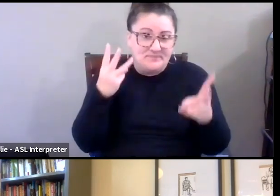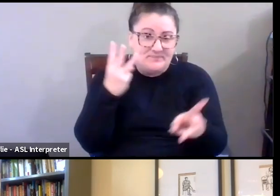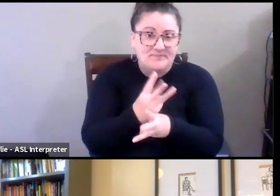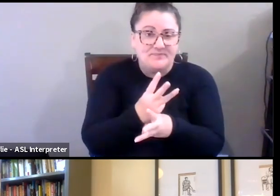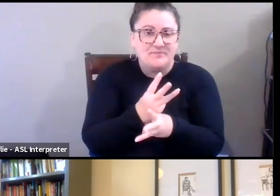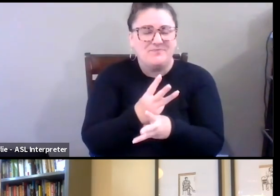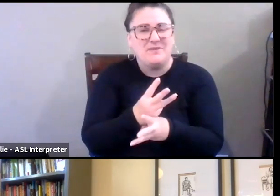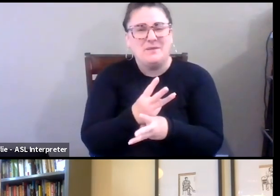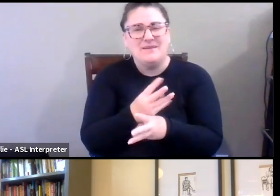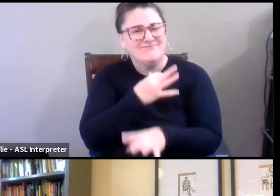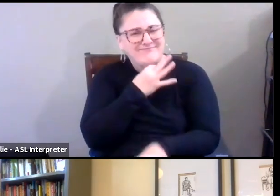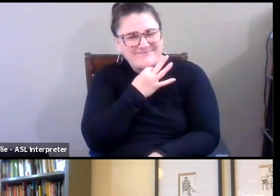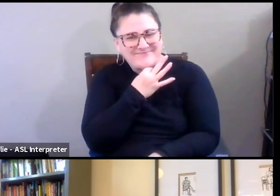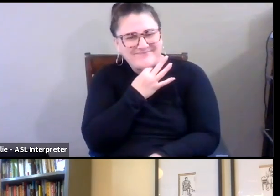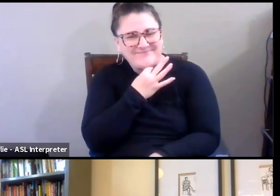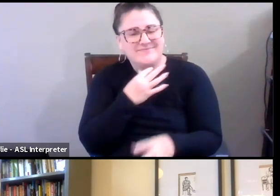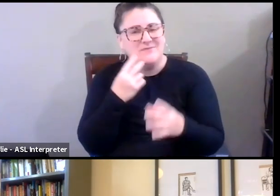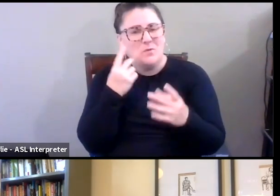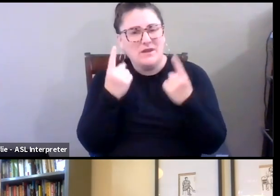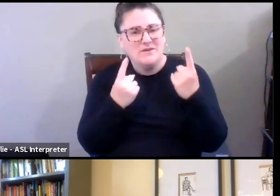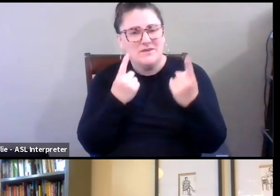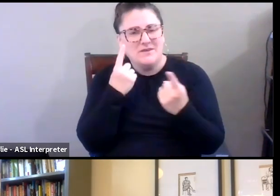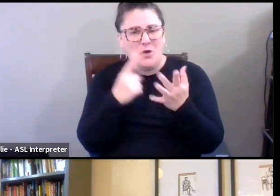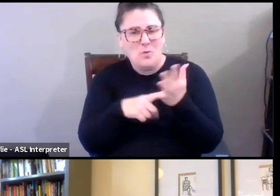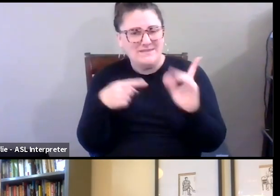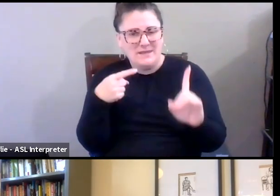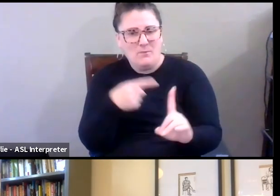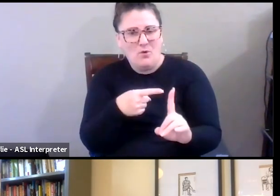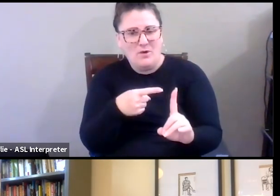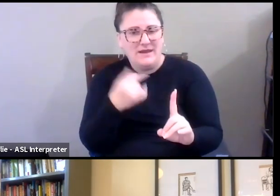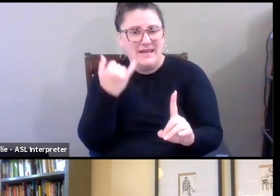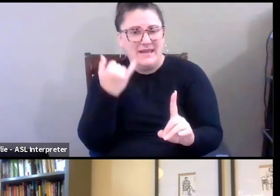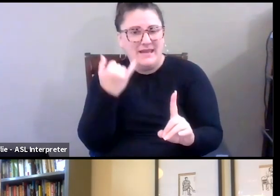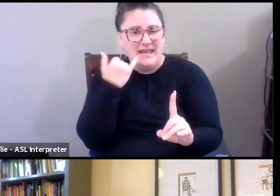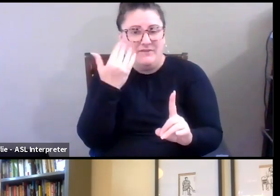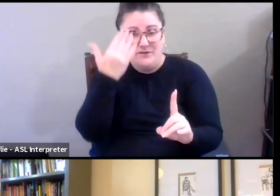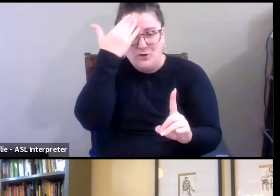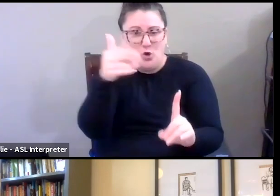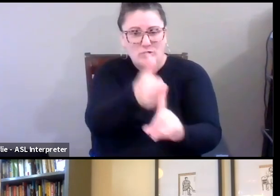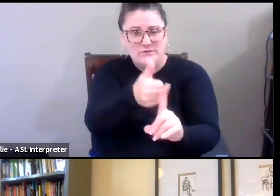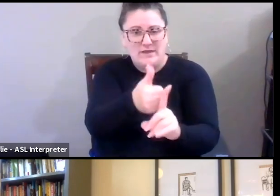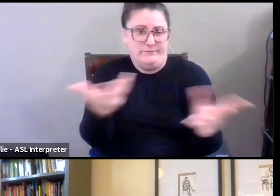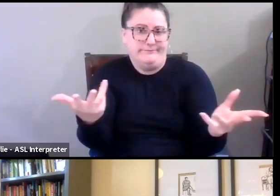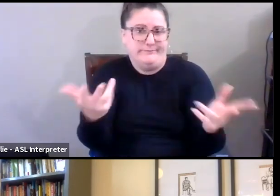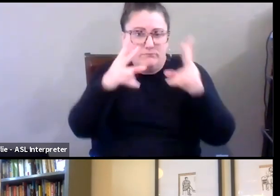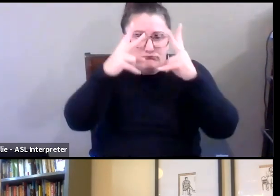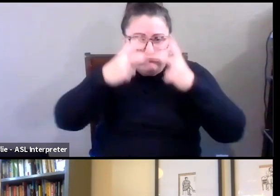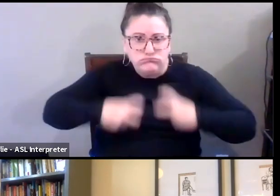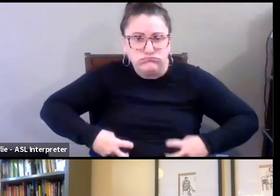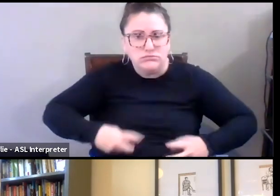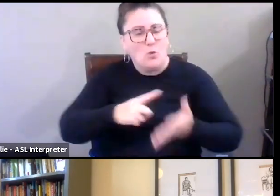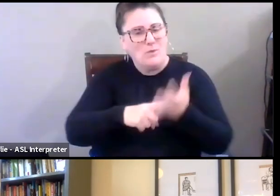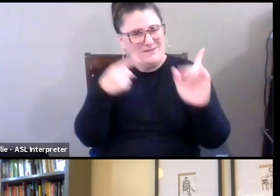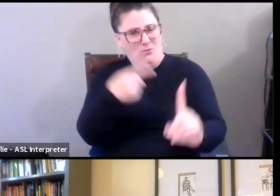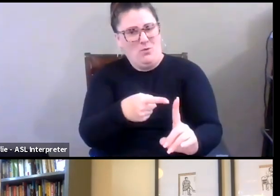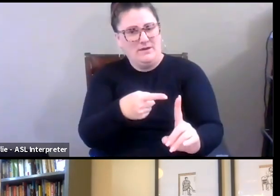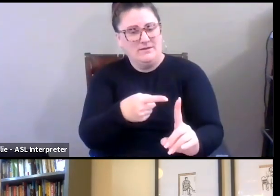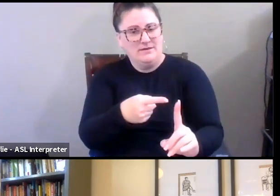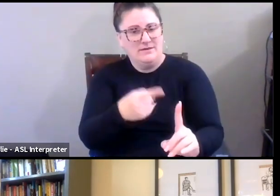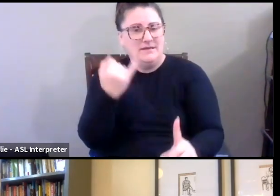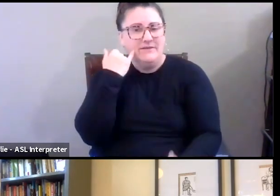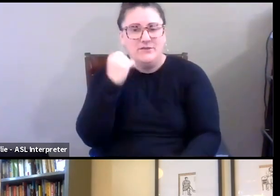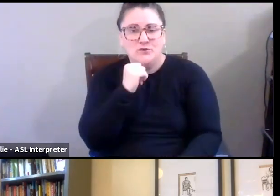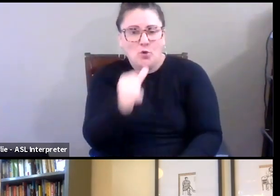always wonder, like, what's the point if you don't ever get to know yourself? Mm-hmm. Like, what's the point if you never get